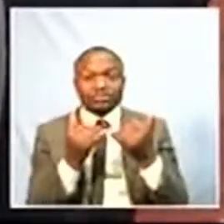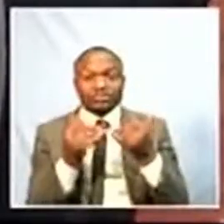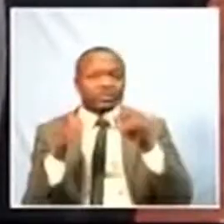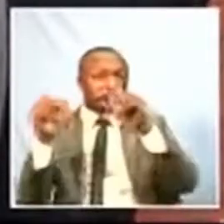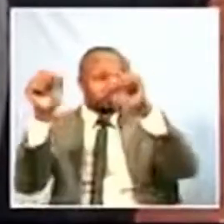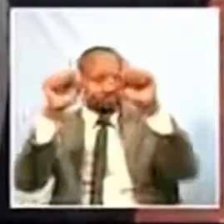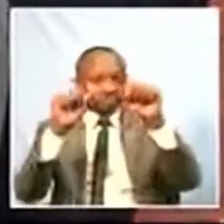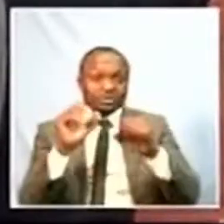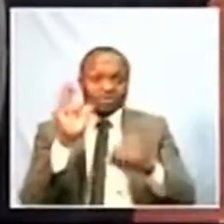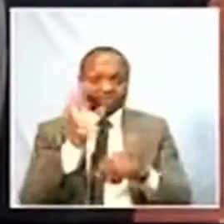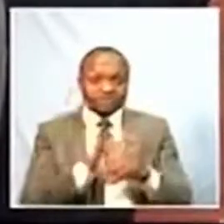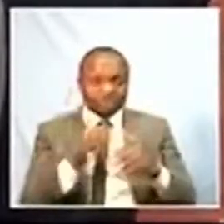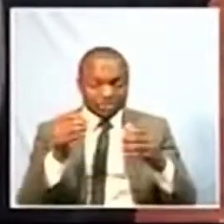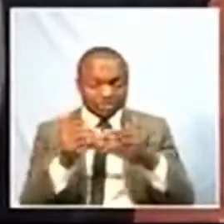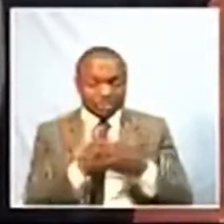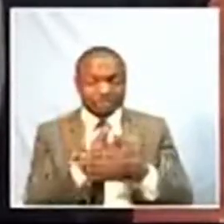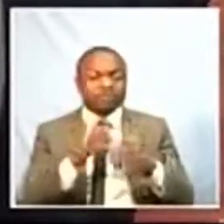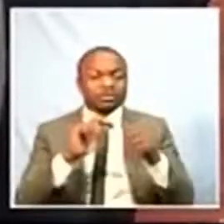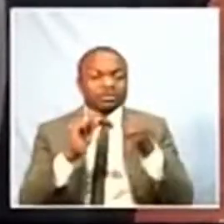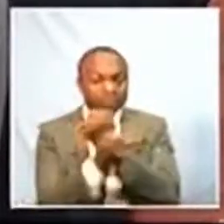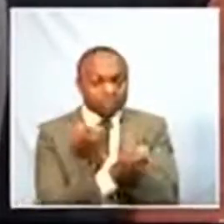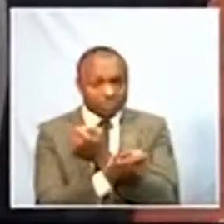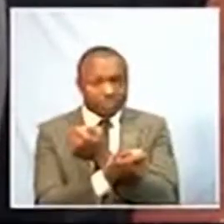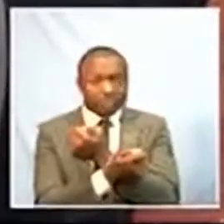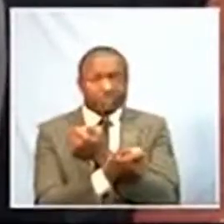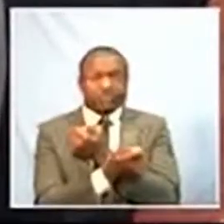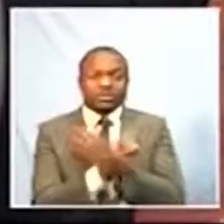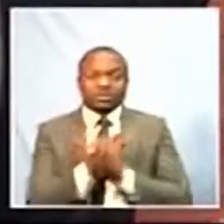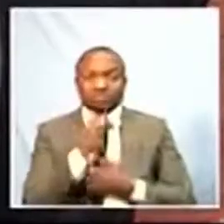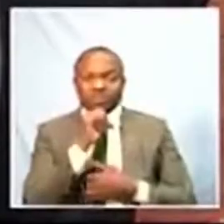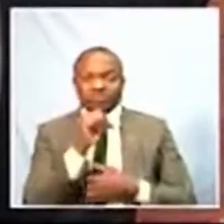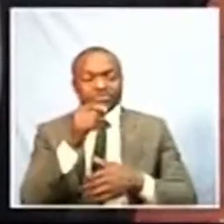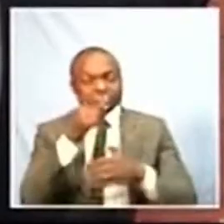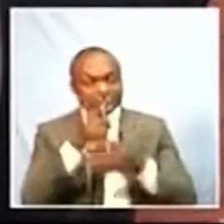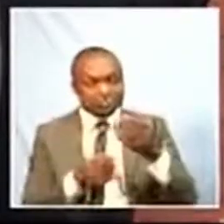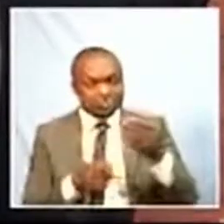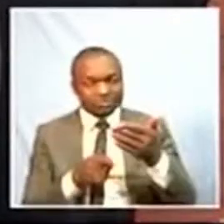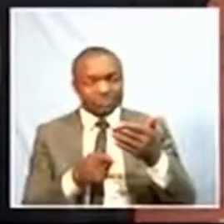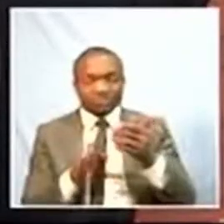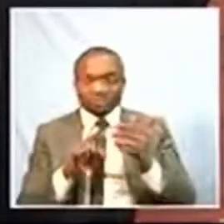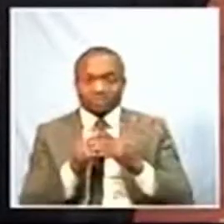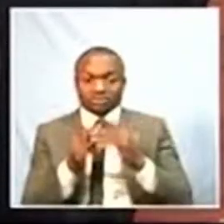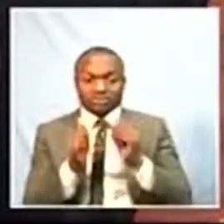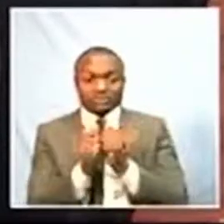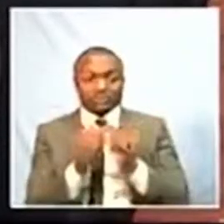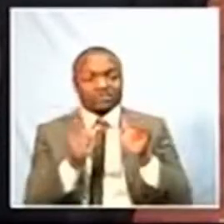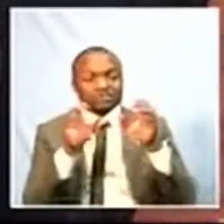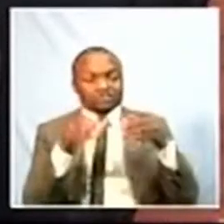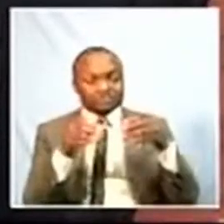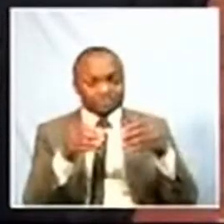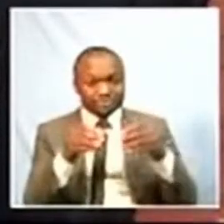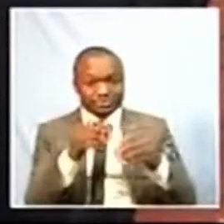completed with those new changes, unlike what was started by the community.